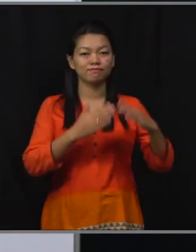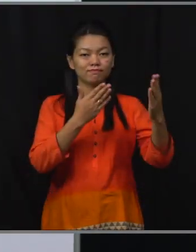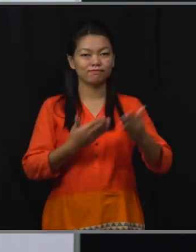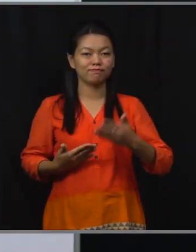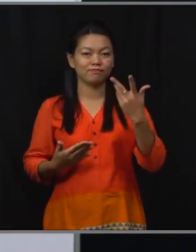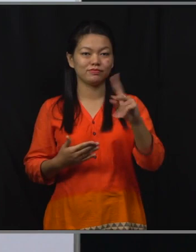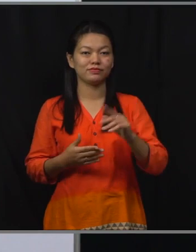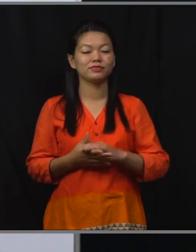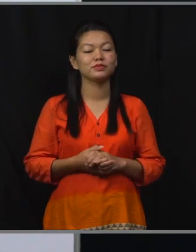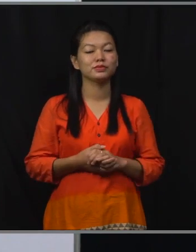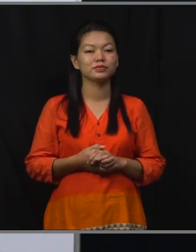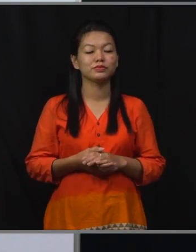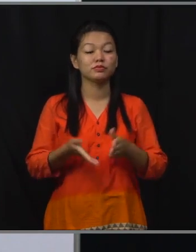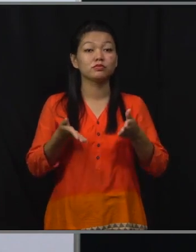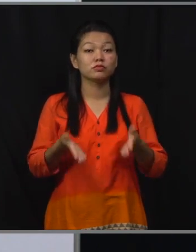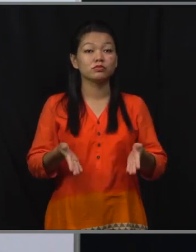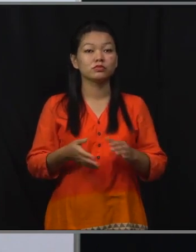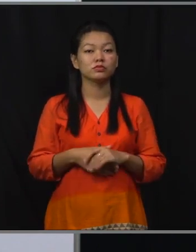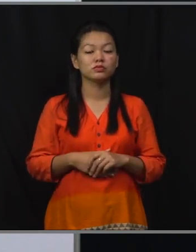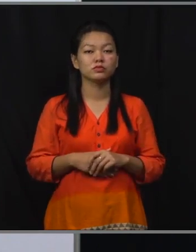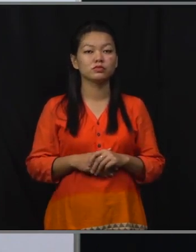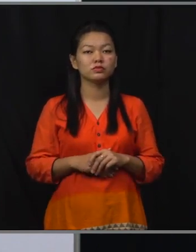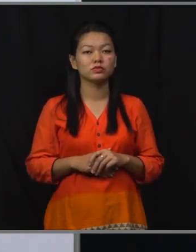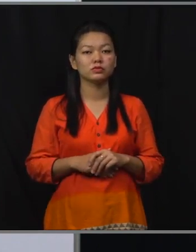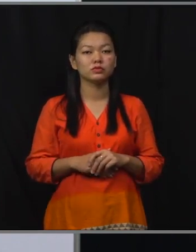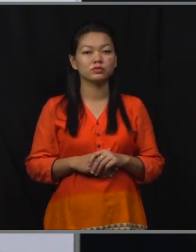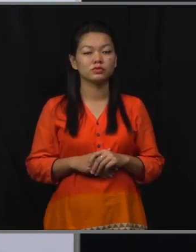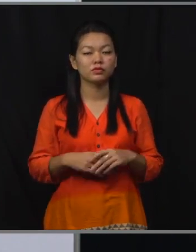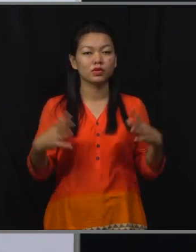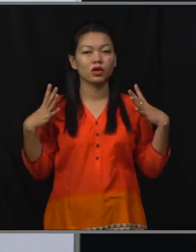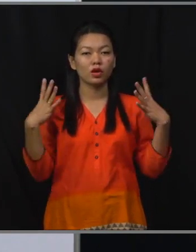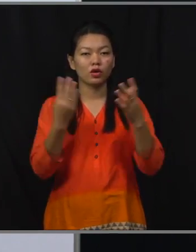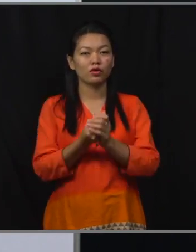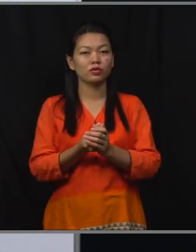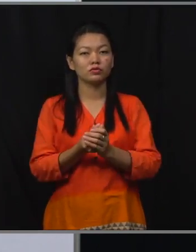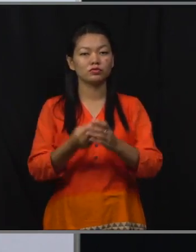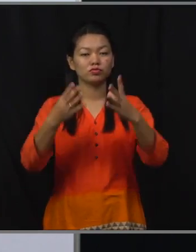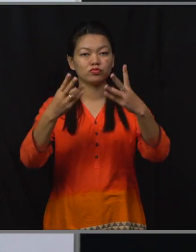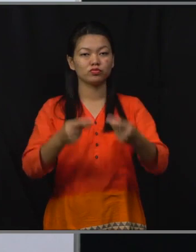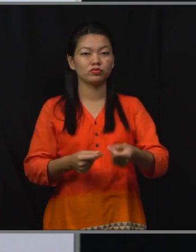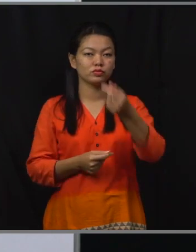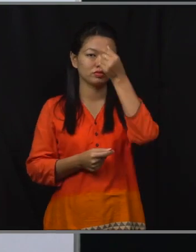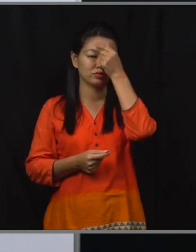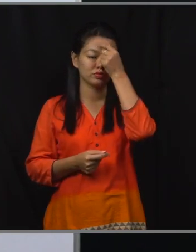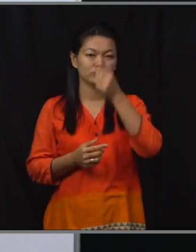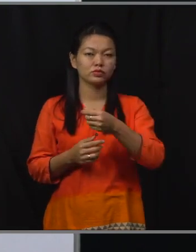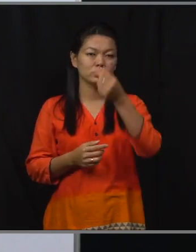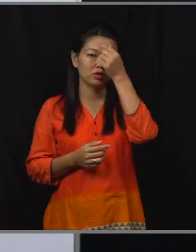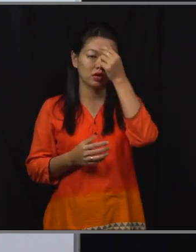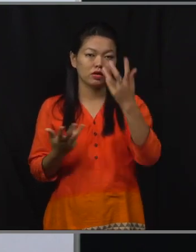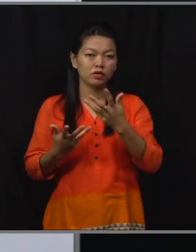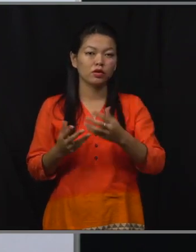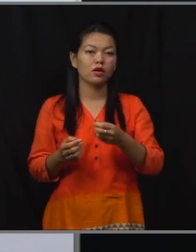Welcome back. Now we are going to solve one problem, that